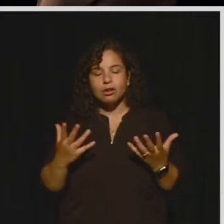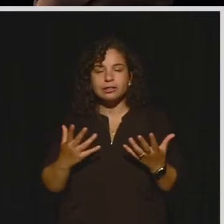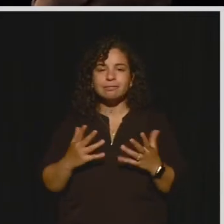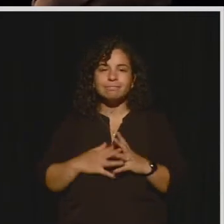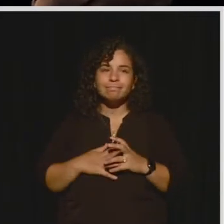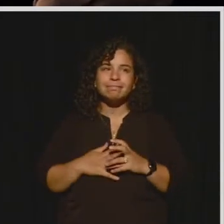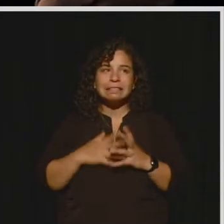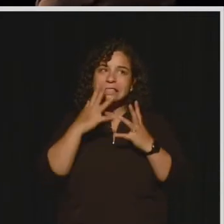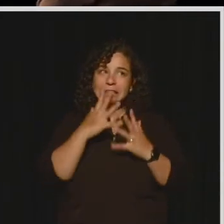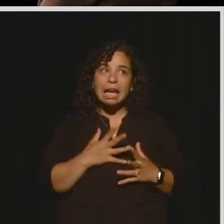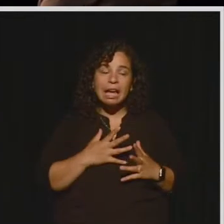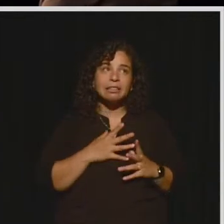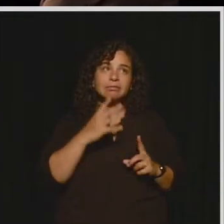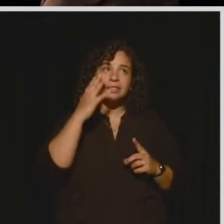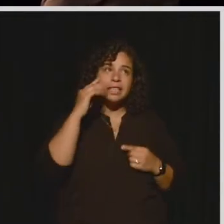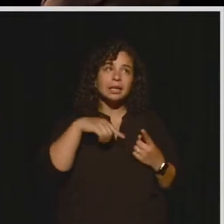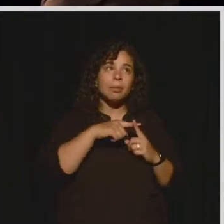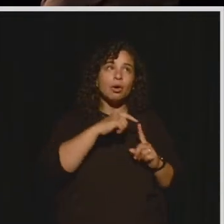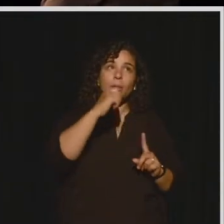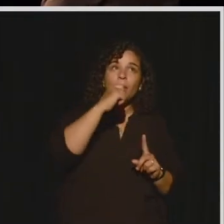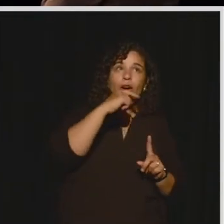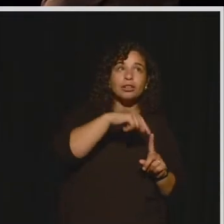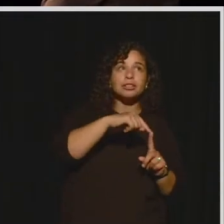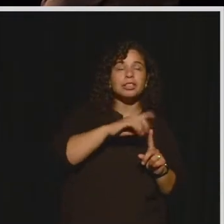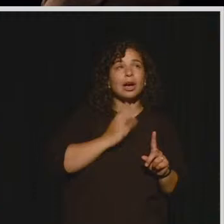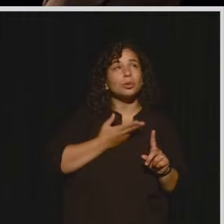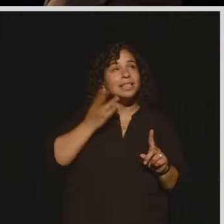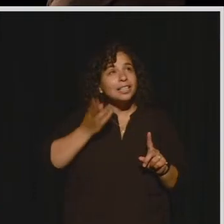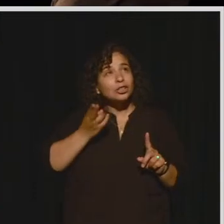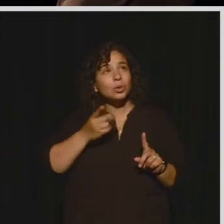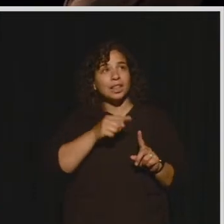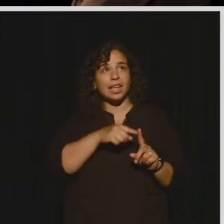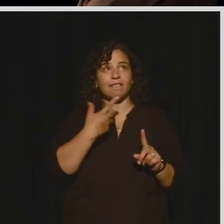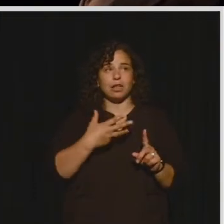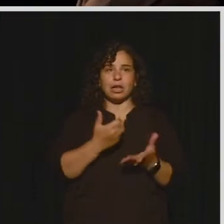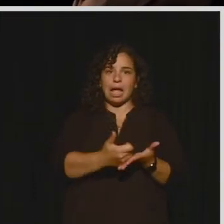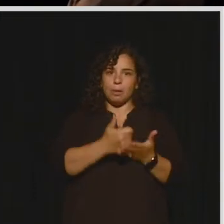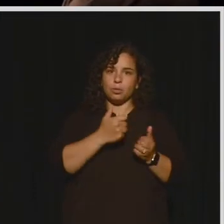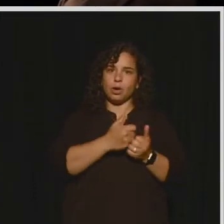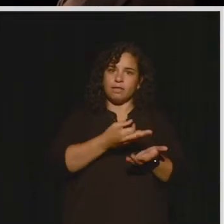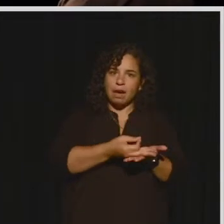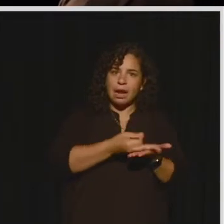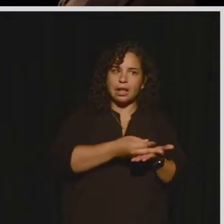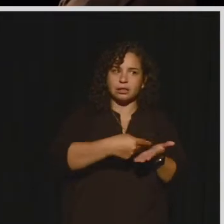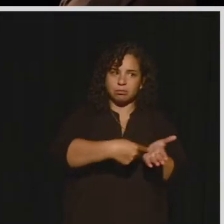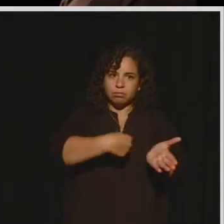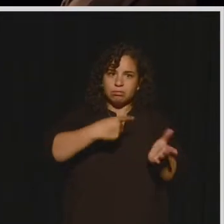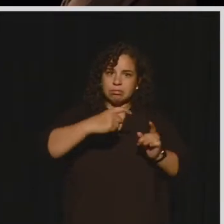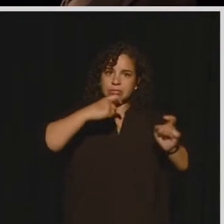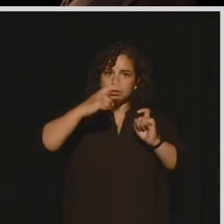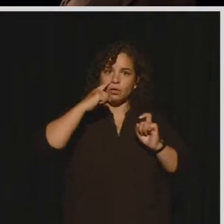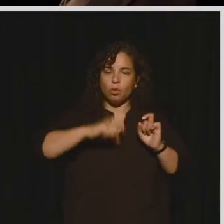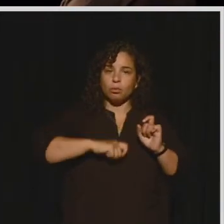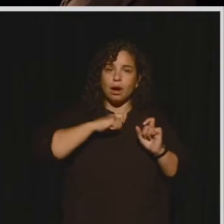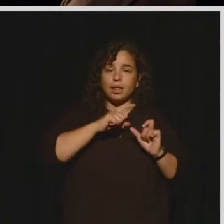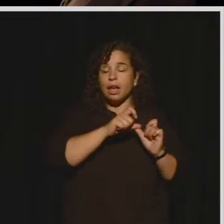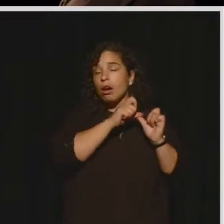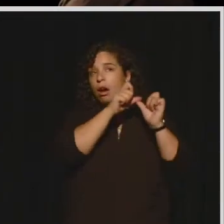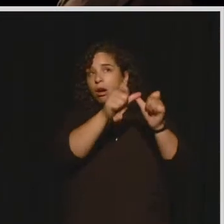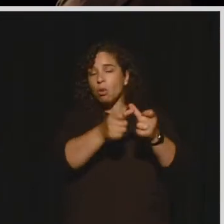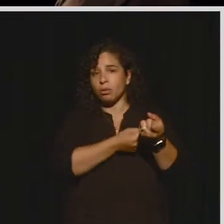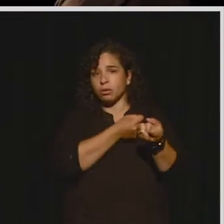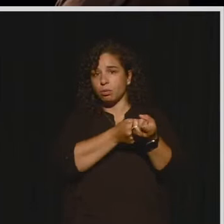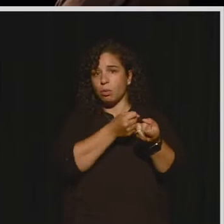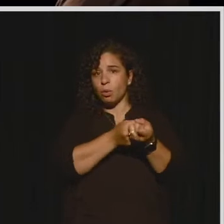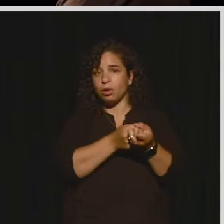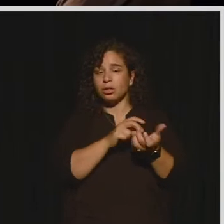and foundation of how we were able to finance for the longest times and have been ongoing supporters. So it's difficult. It's difficult